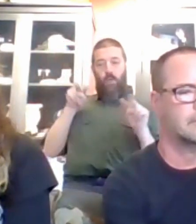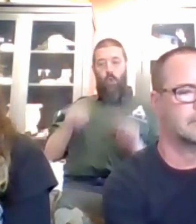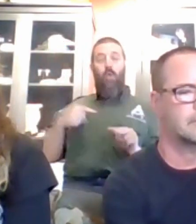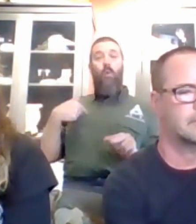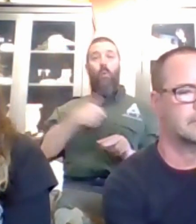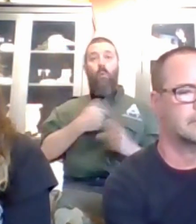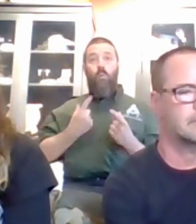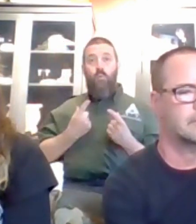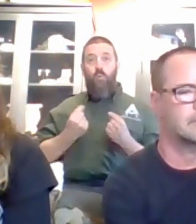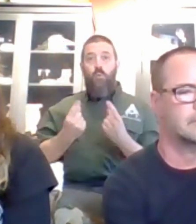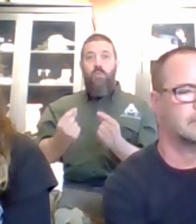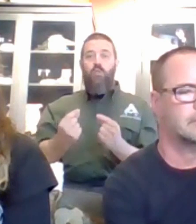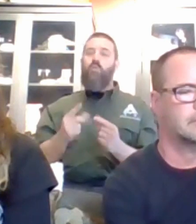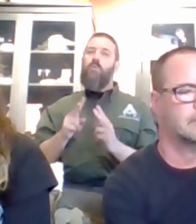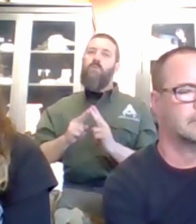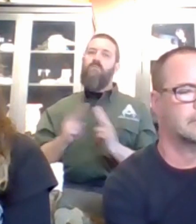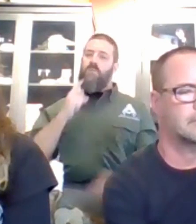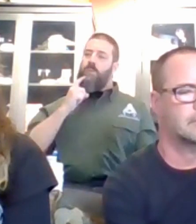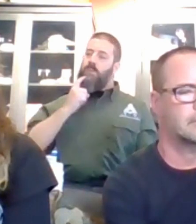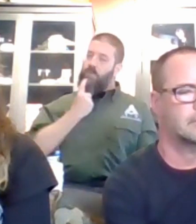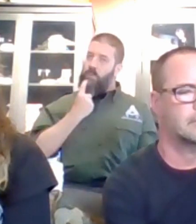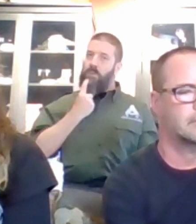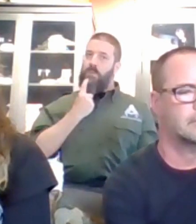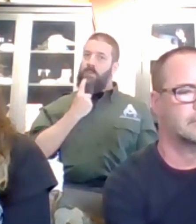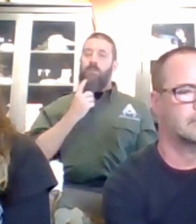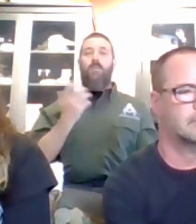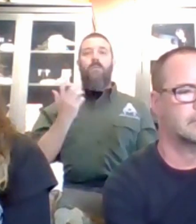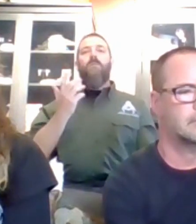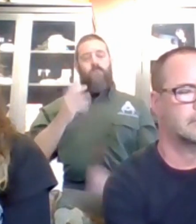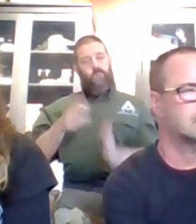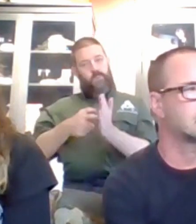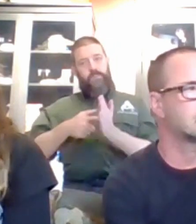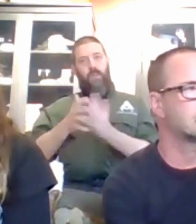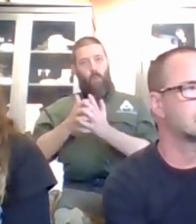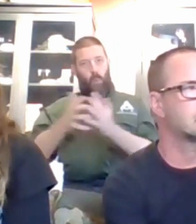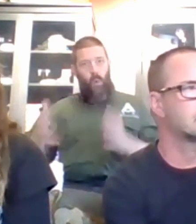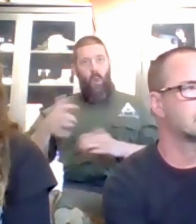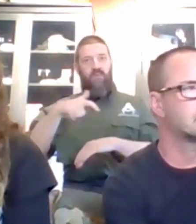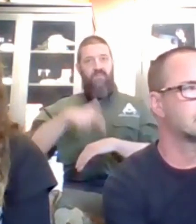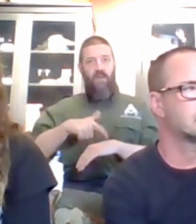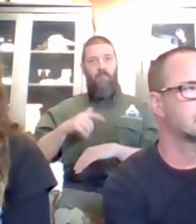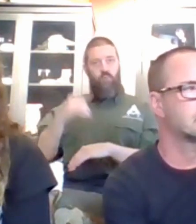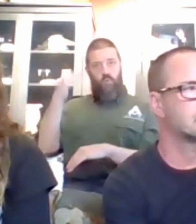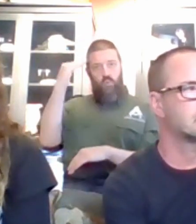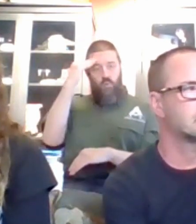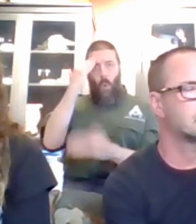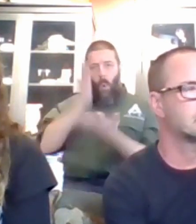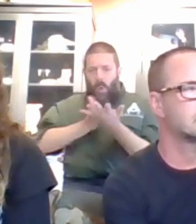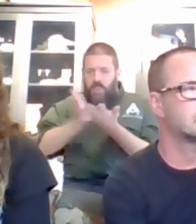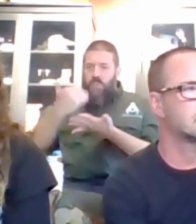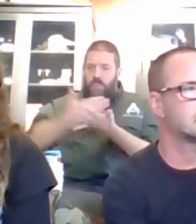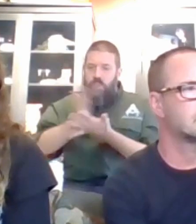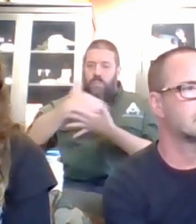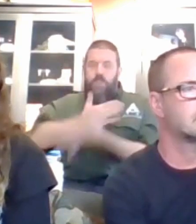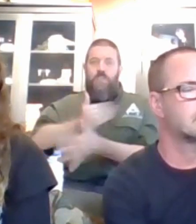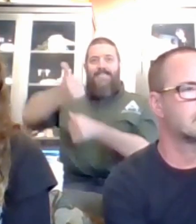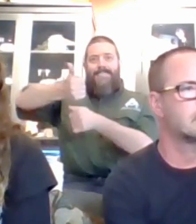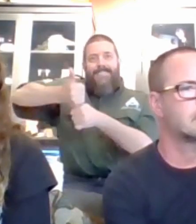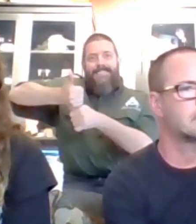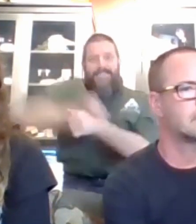very seriously. And don't take anything for granted. We take a long time to get to know each pack